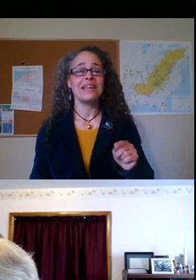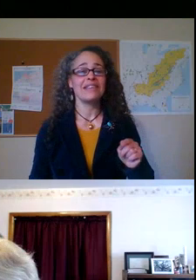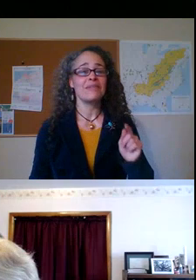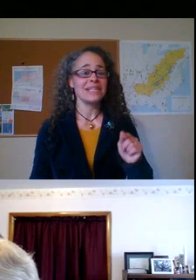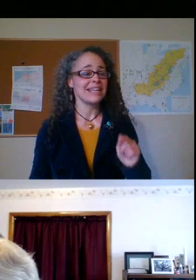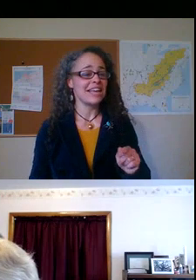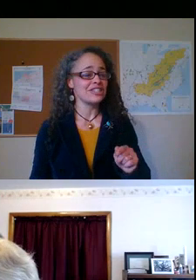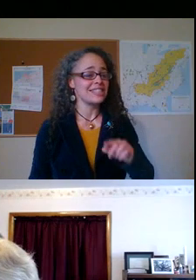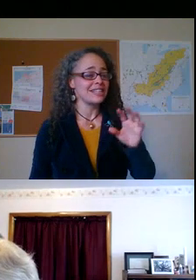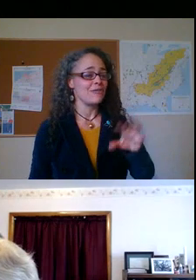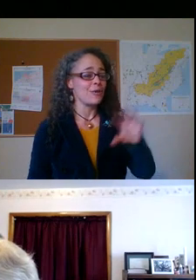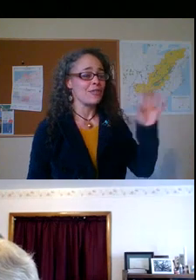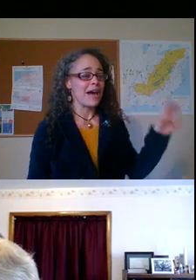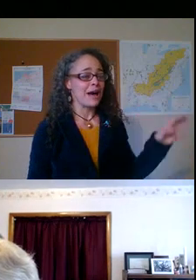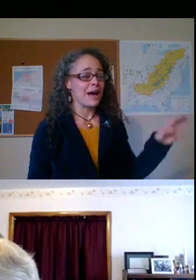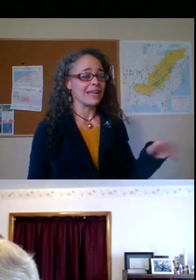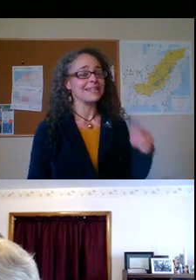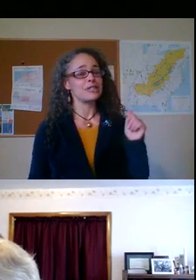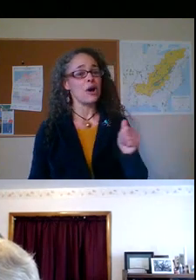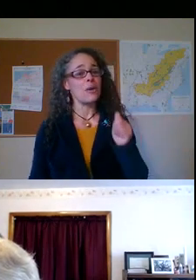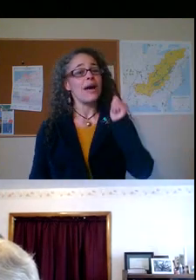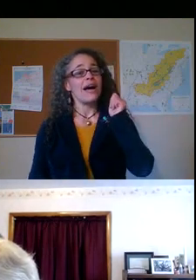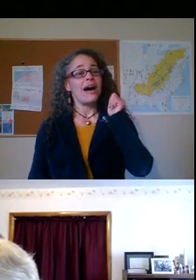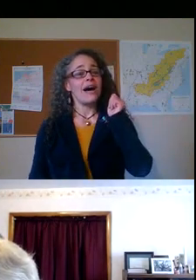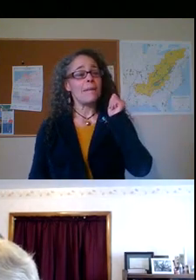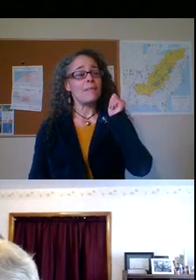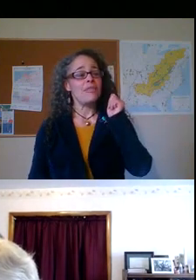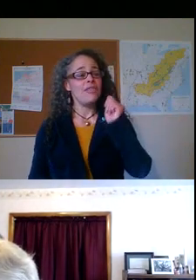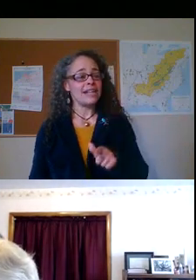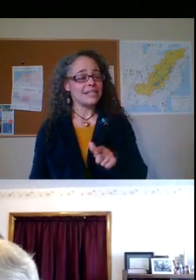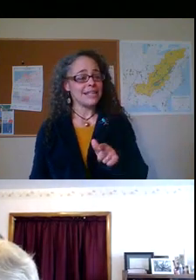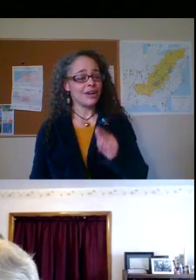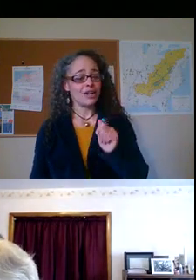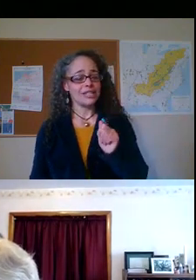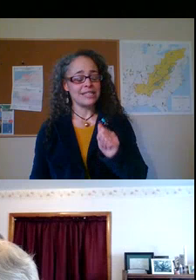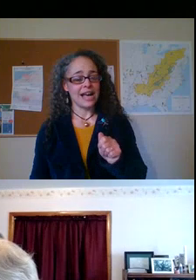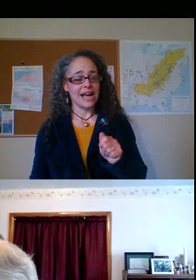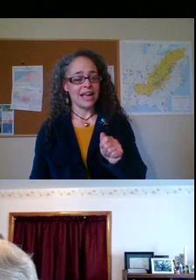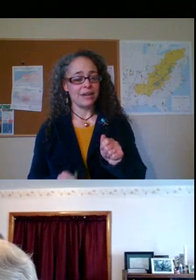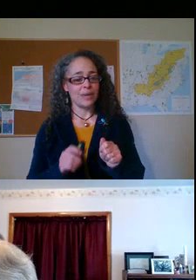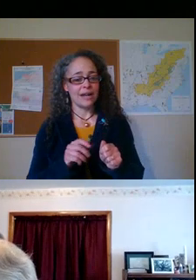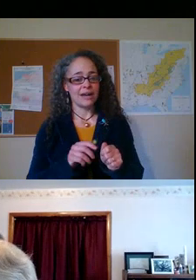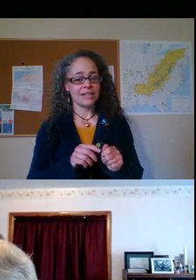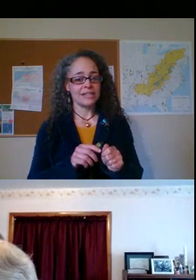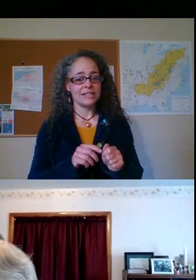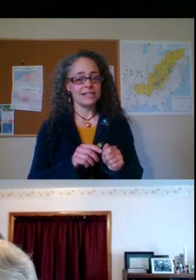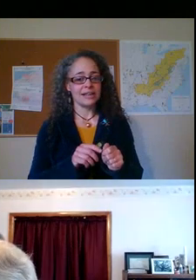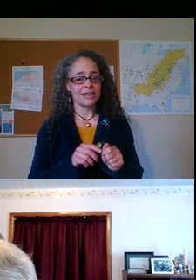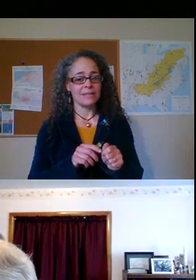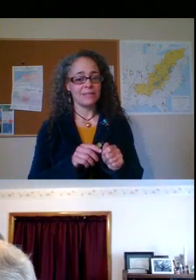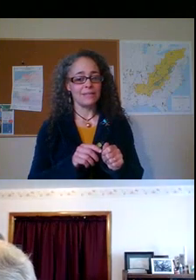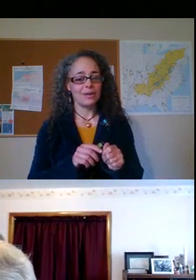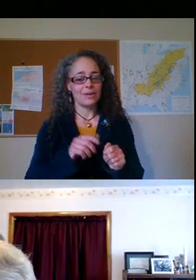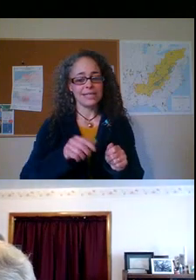agree to be the basic agency for the applicant. So that's a good sign